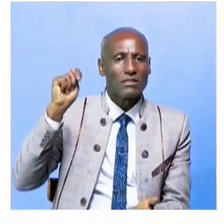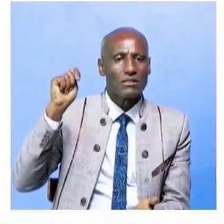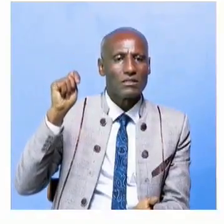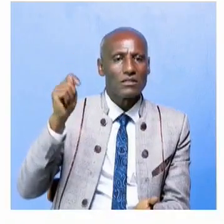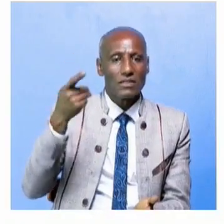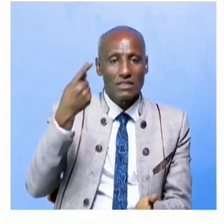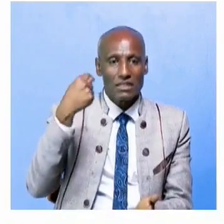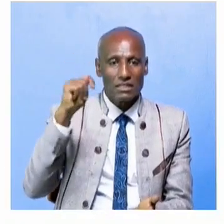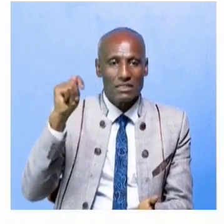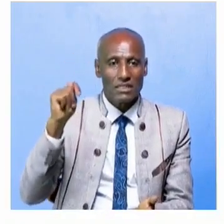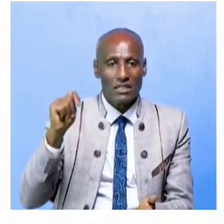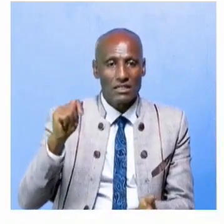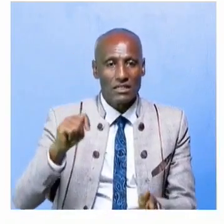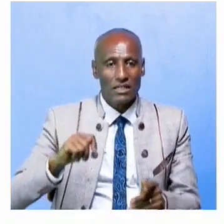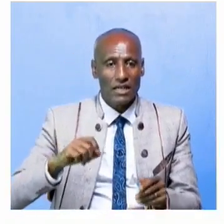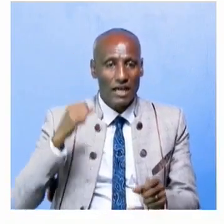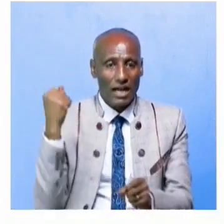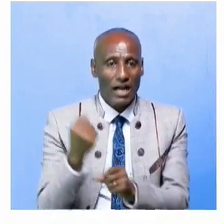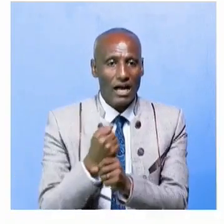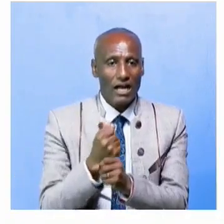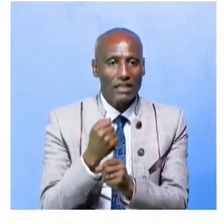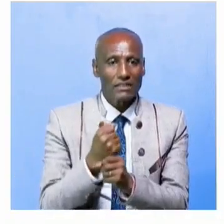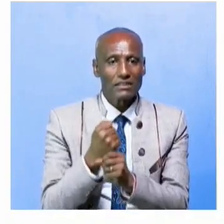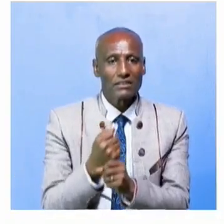the process or the act